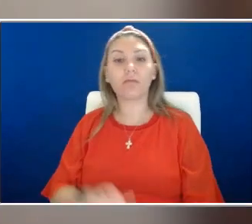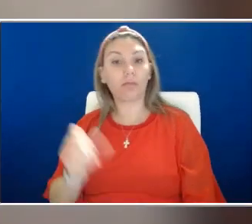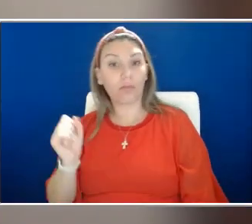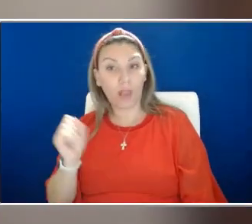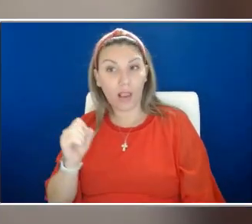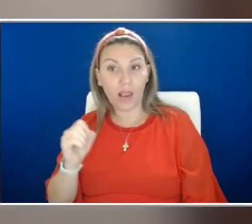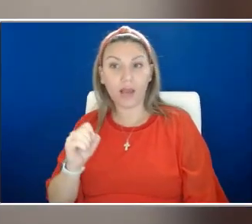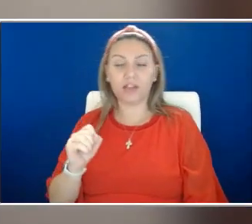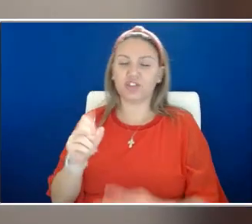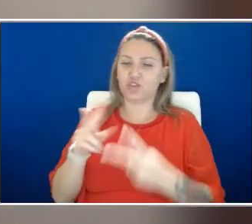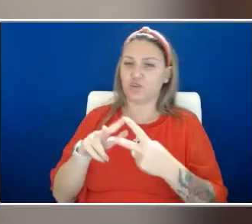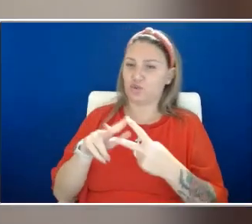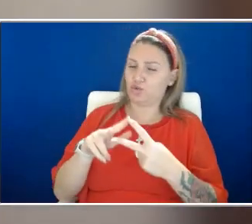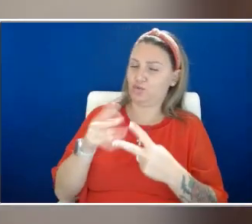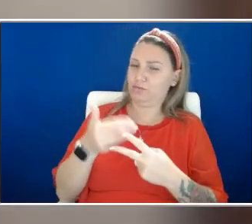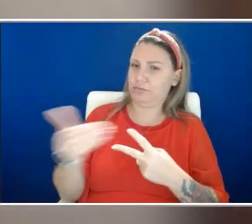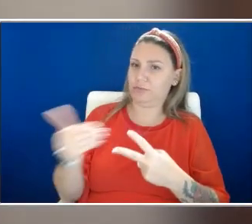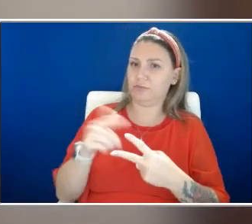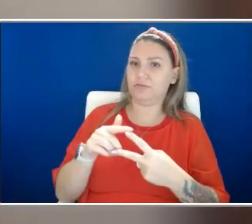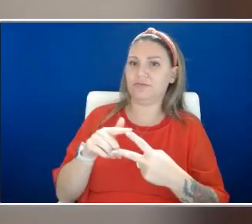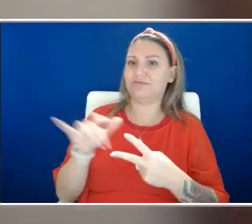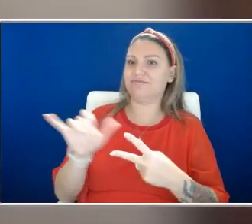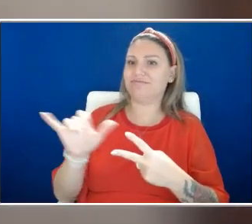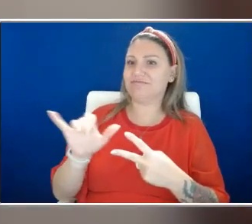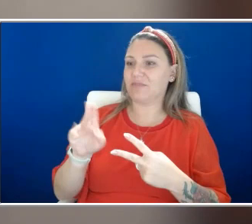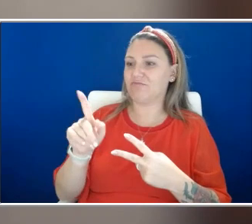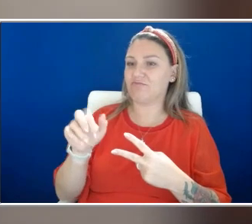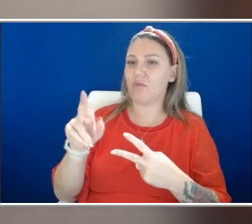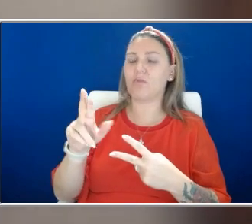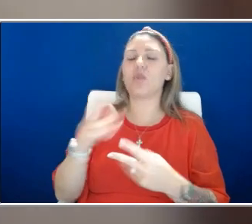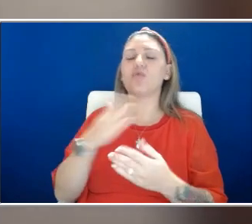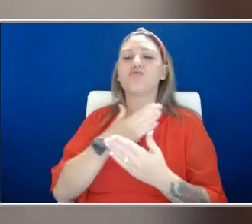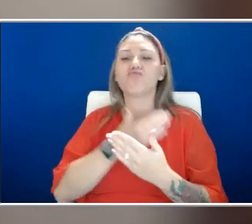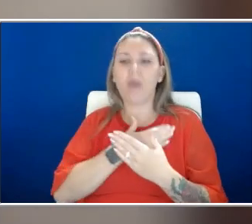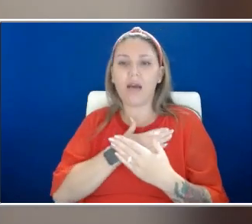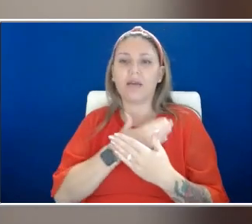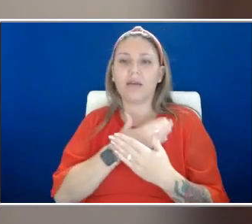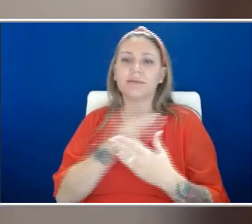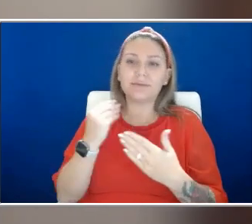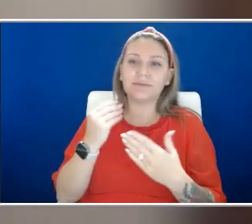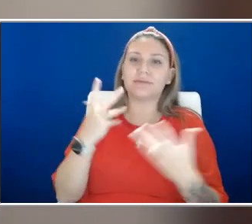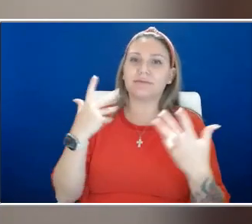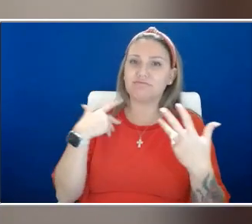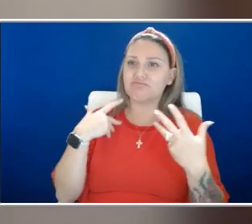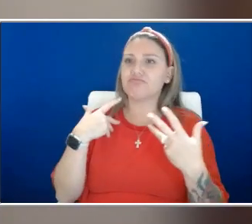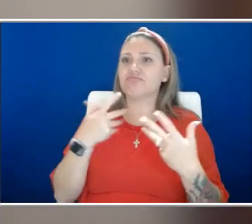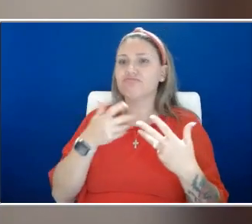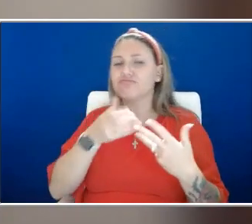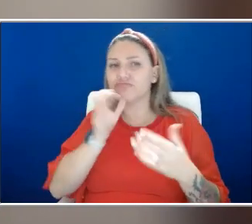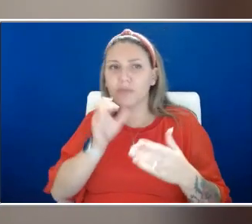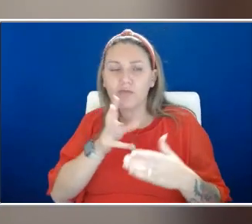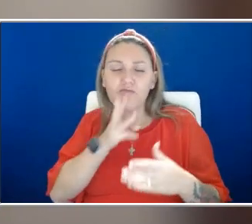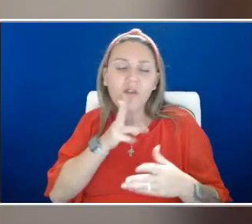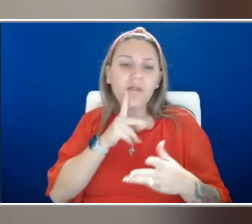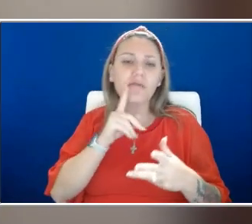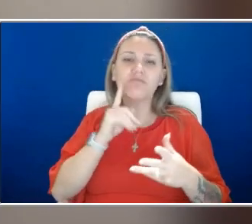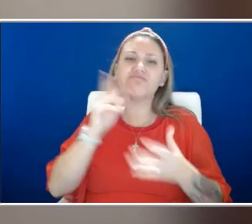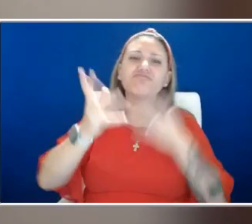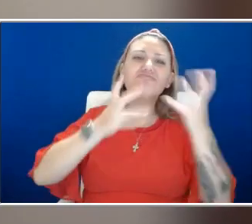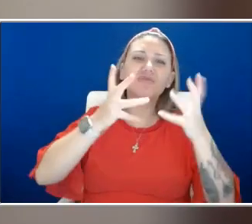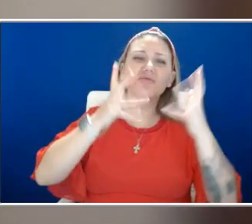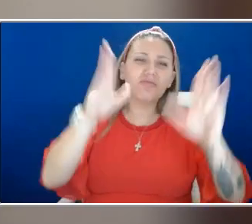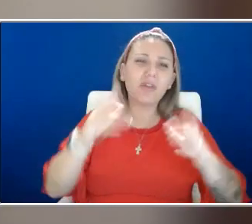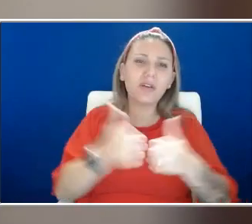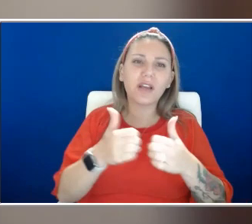kind of a two-step process, right? Just like Mr. Barber was talking about rest and rehab. So if you've had a great game and you've been shouting and cheering the boys on and